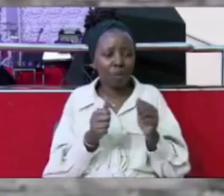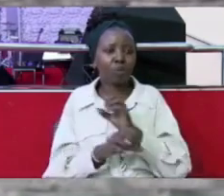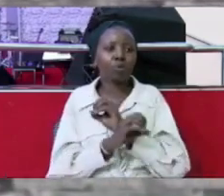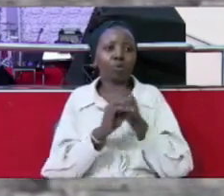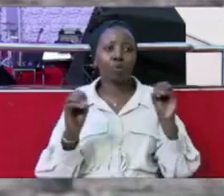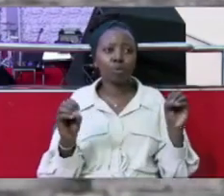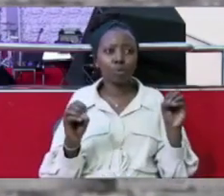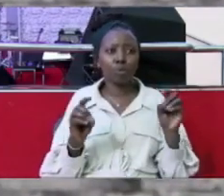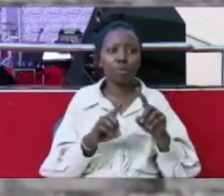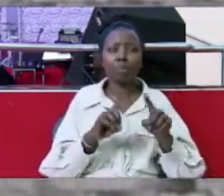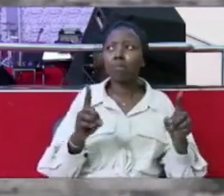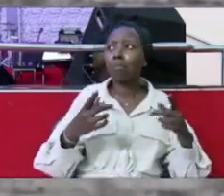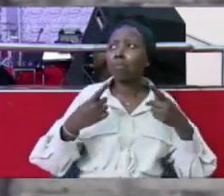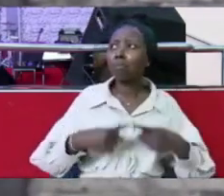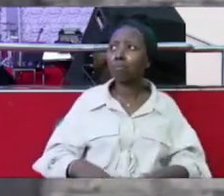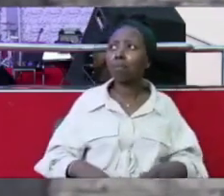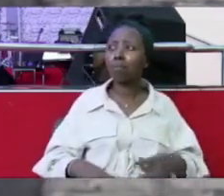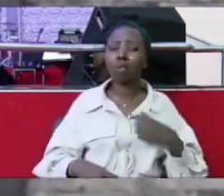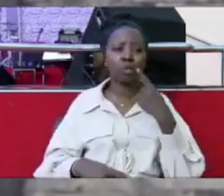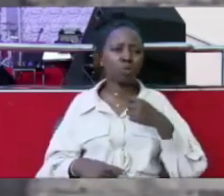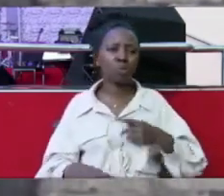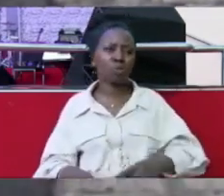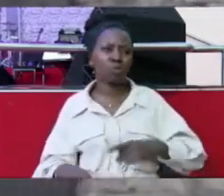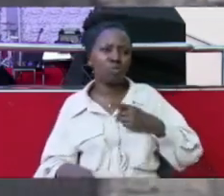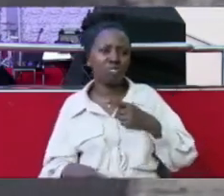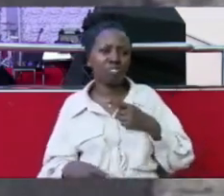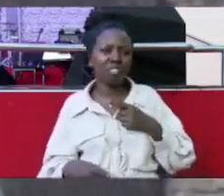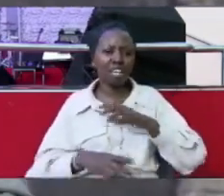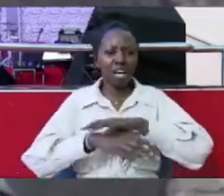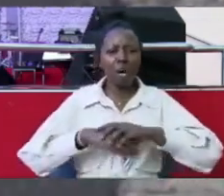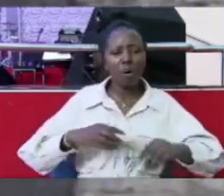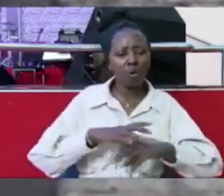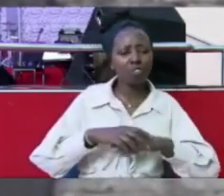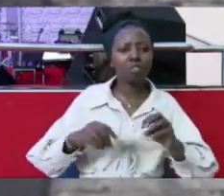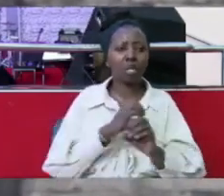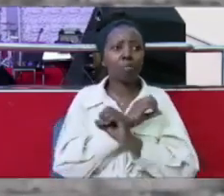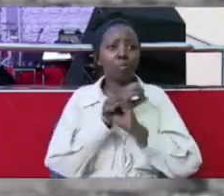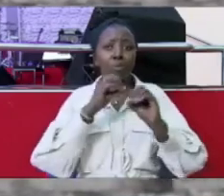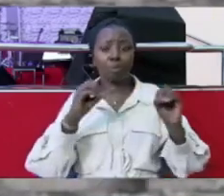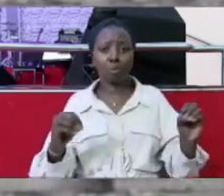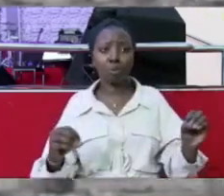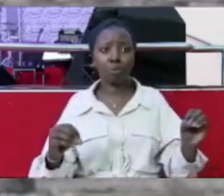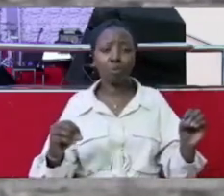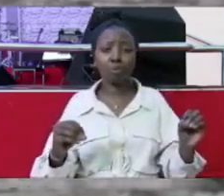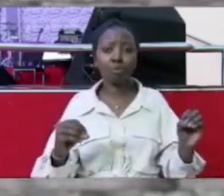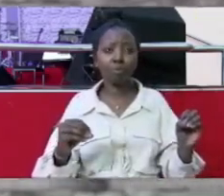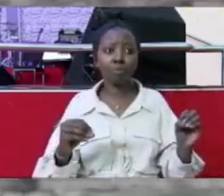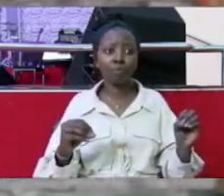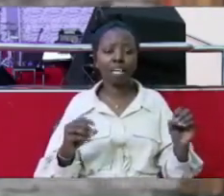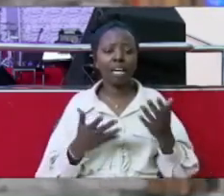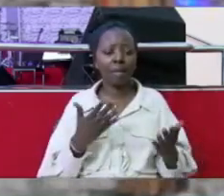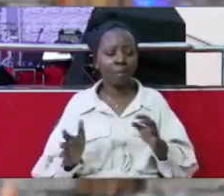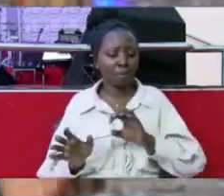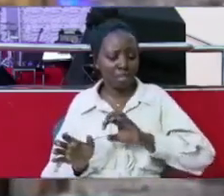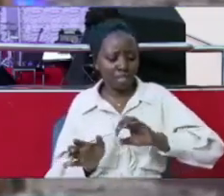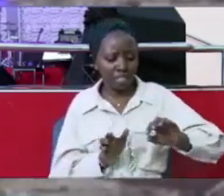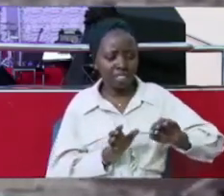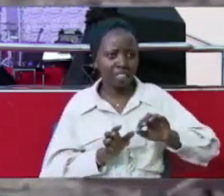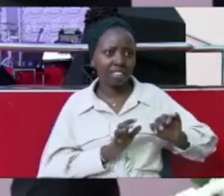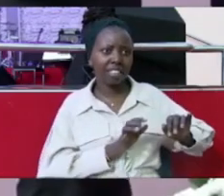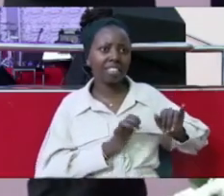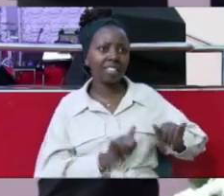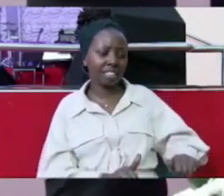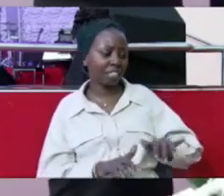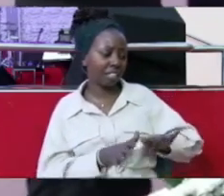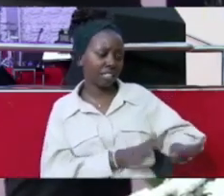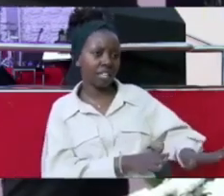the person who feels that they are very uncomfortable and stays aside, lakini yule ambaye anasikia kwamba hastahili kuwa pale na nakaa kando, they